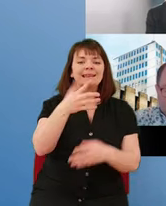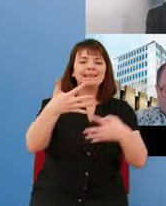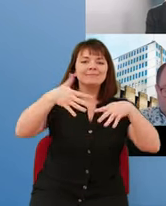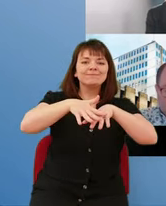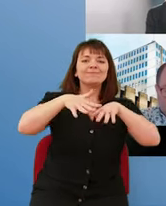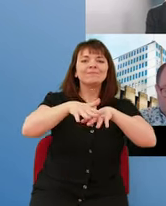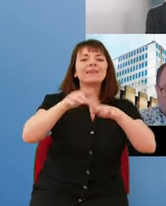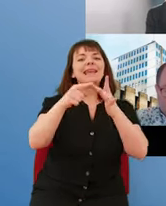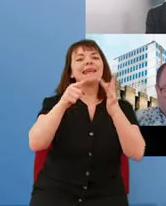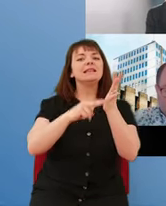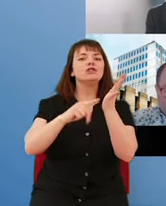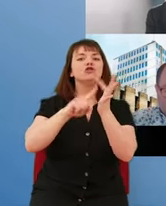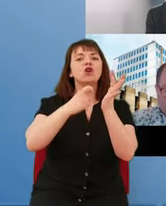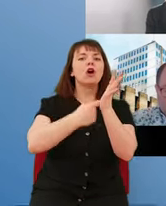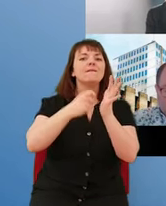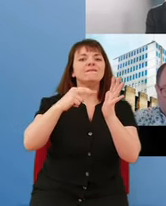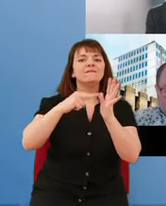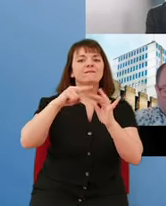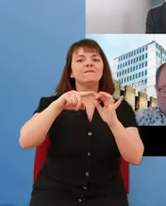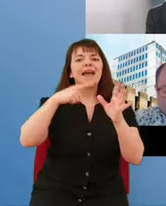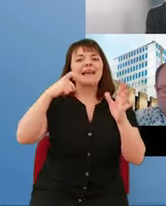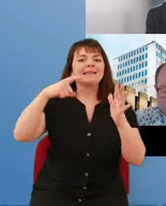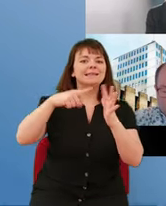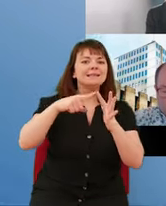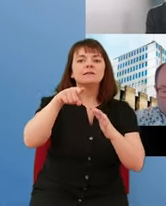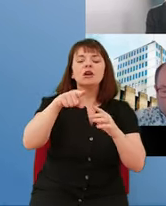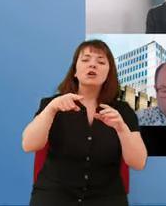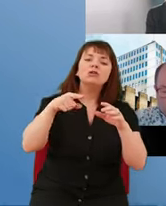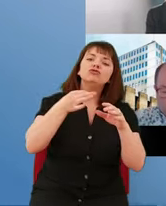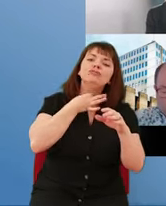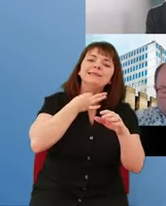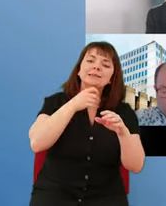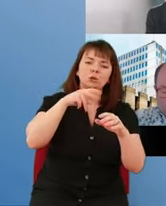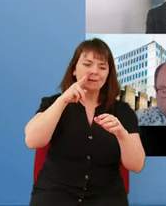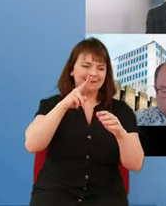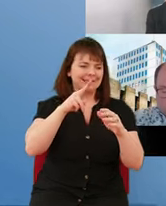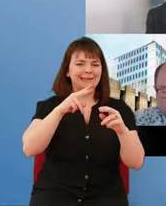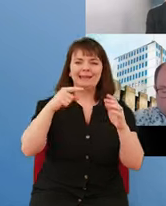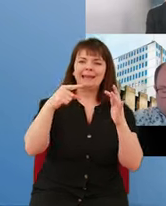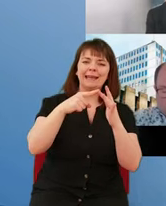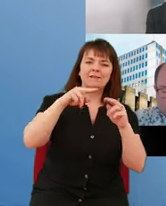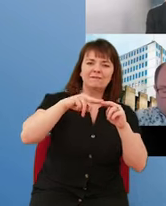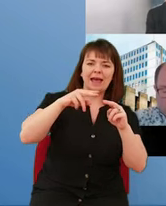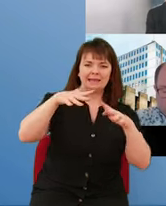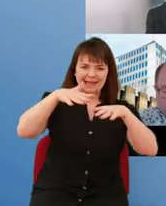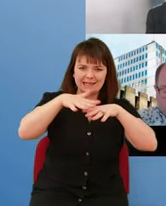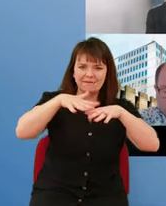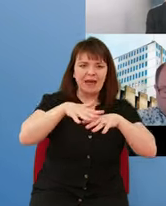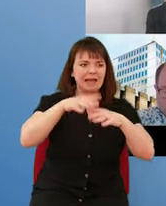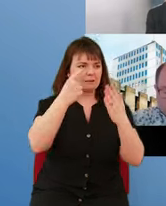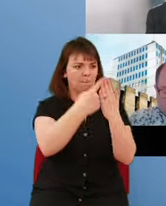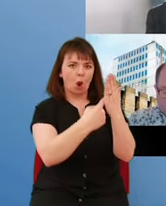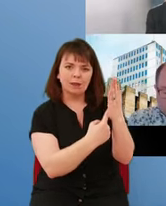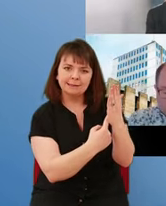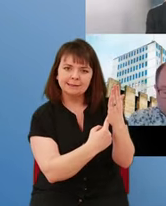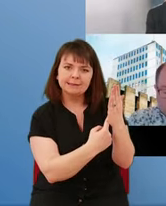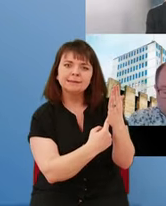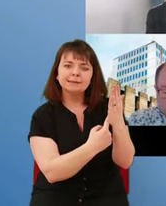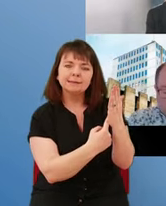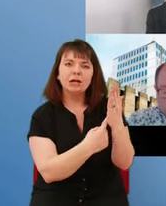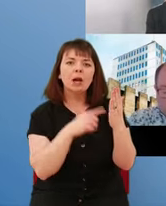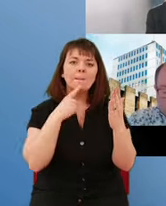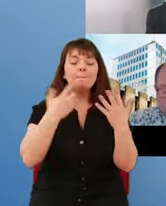policy. There have been ongoing discussions around that in between meetings, and it has been decided that both of those items will